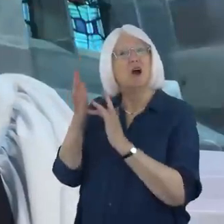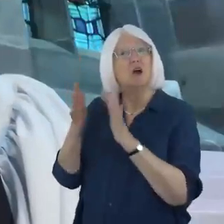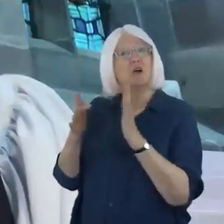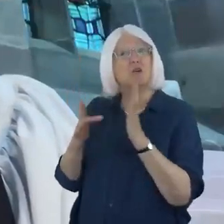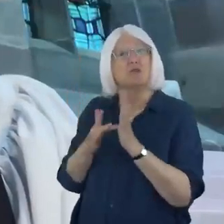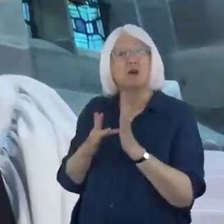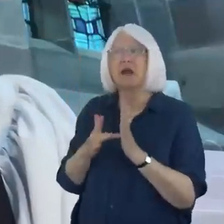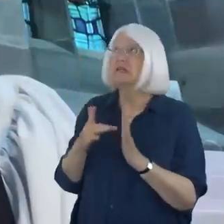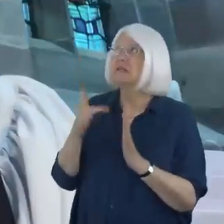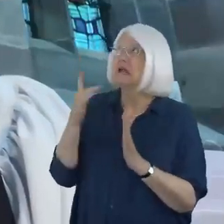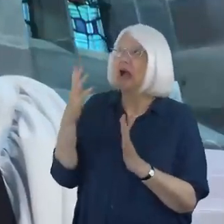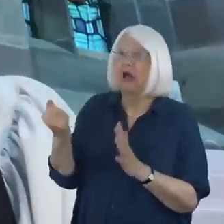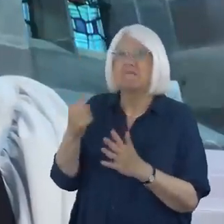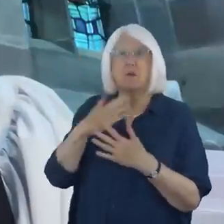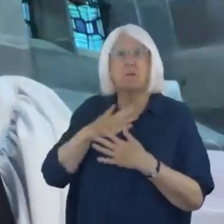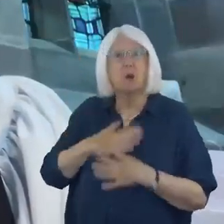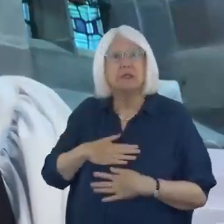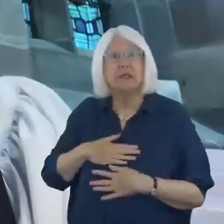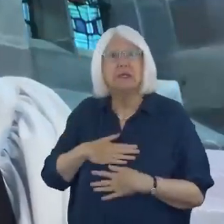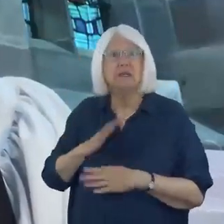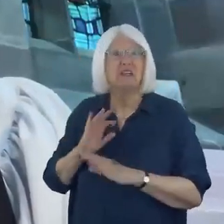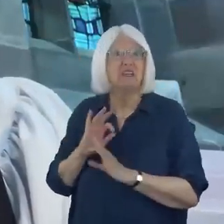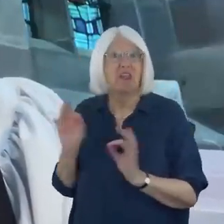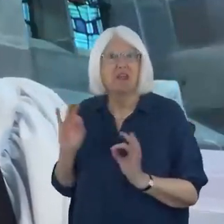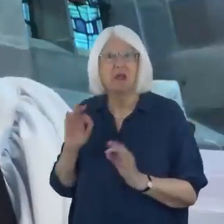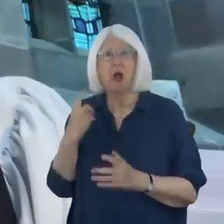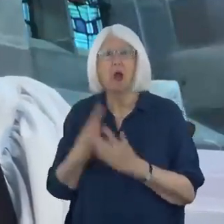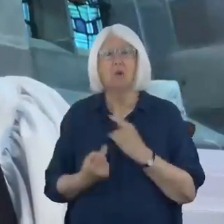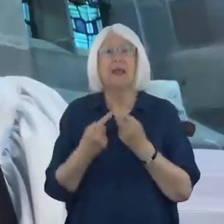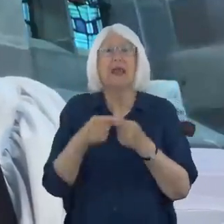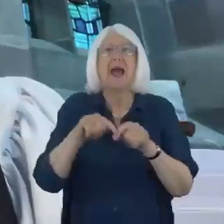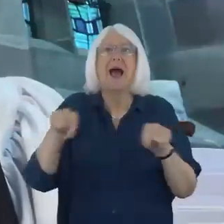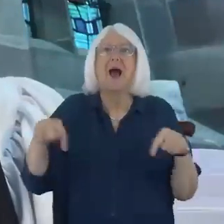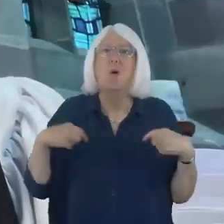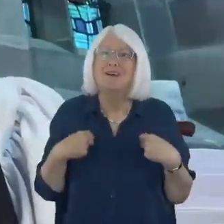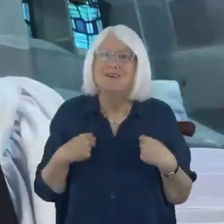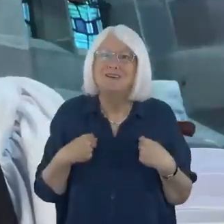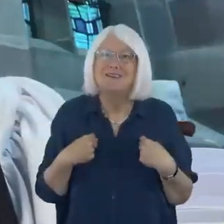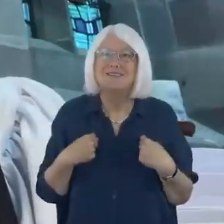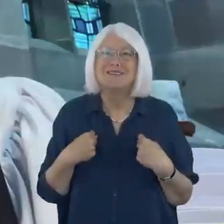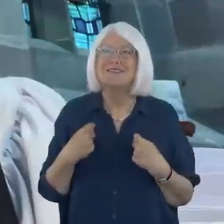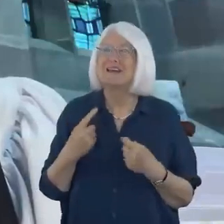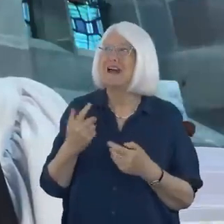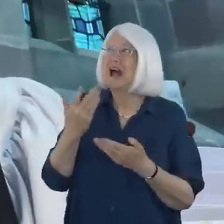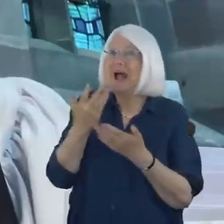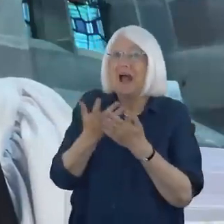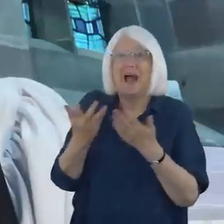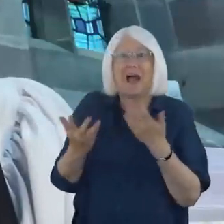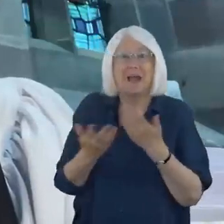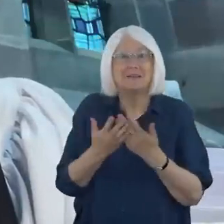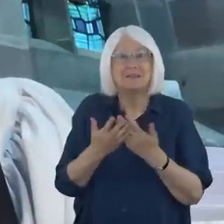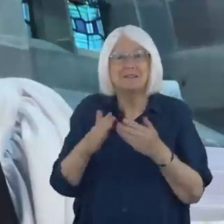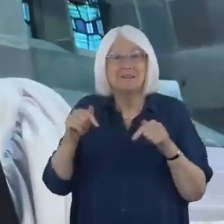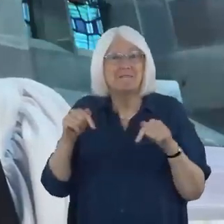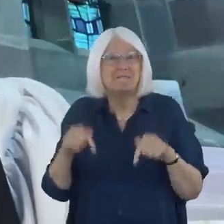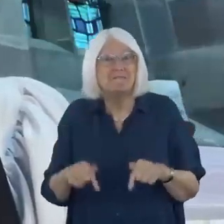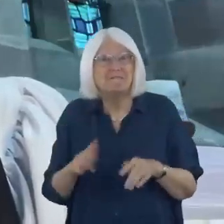Christ has no body now but ours, no hands, no feet on earth but